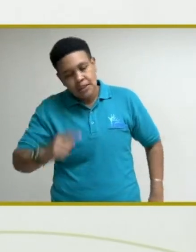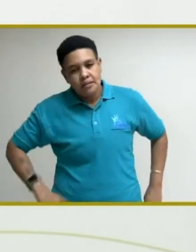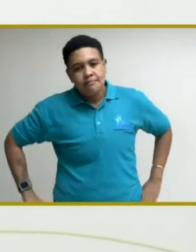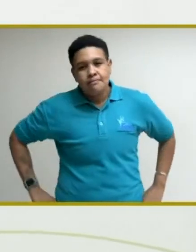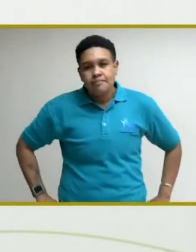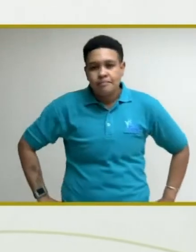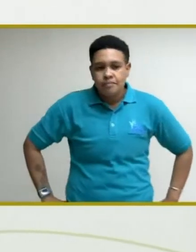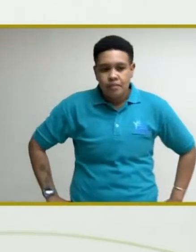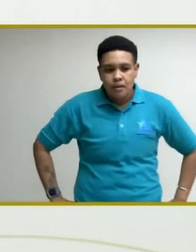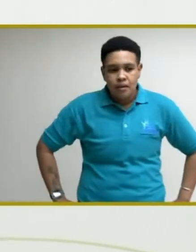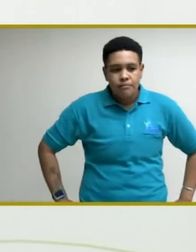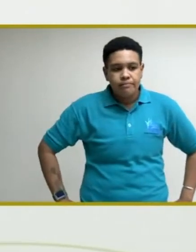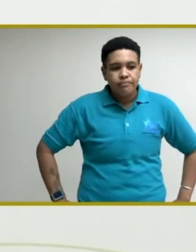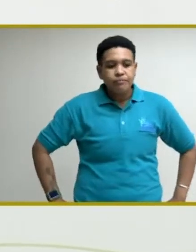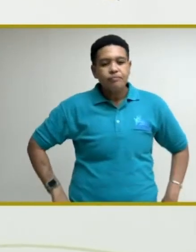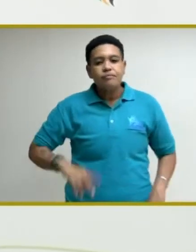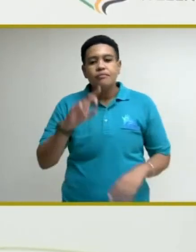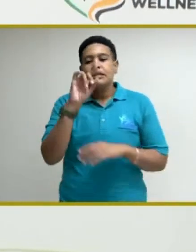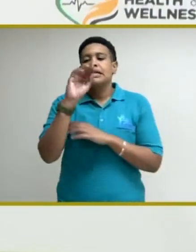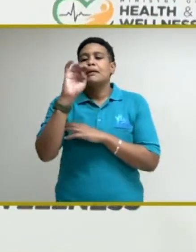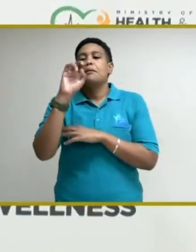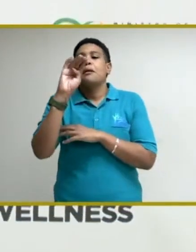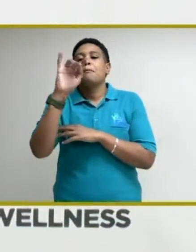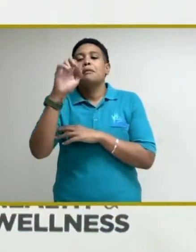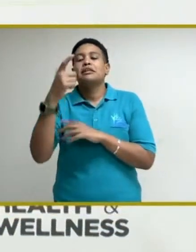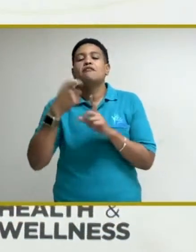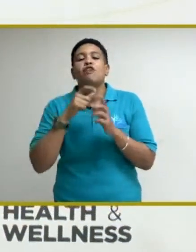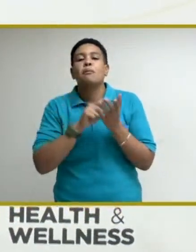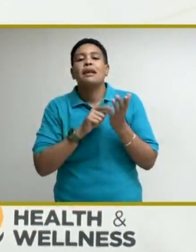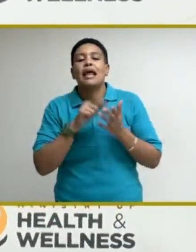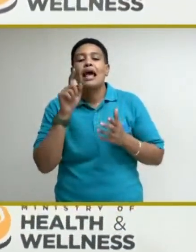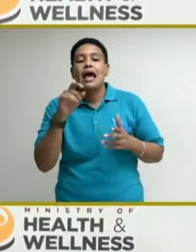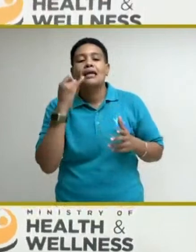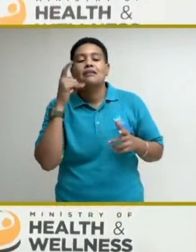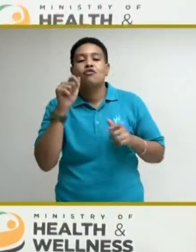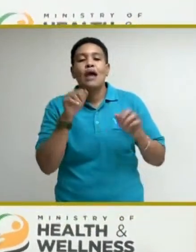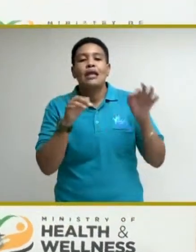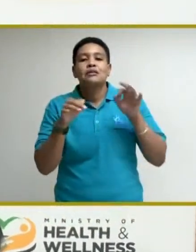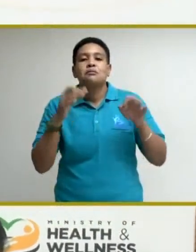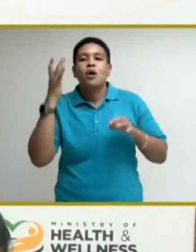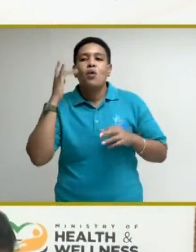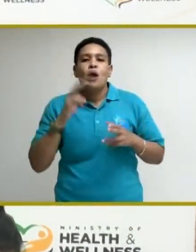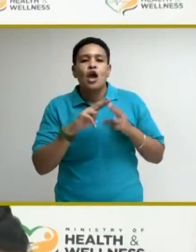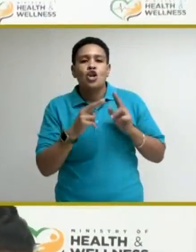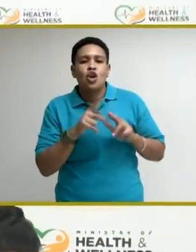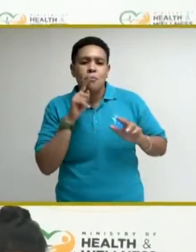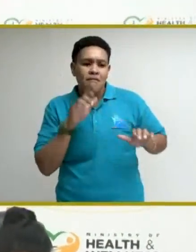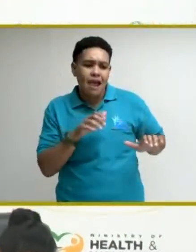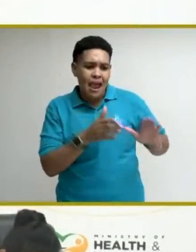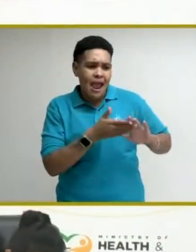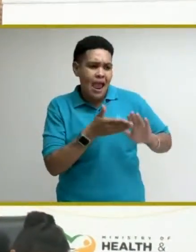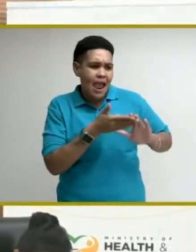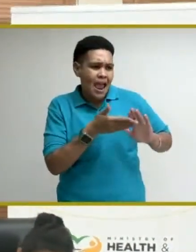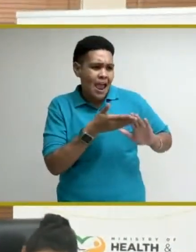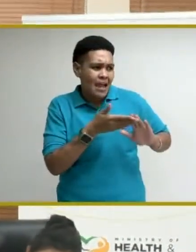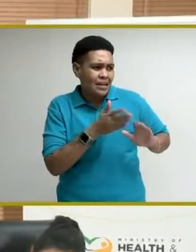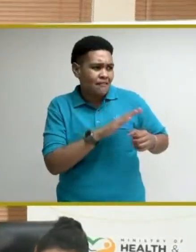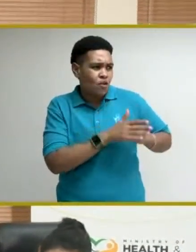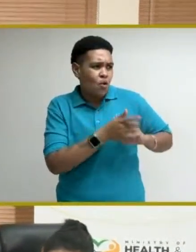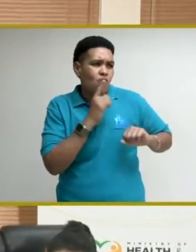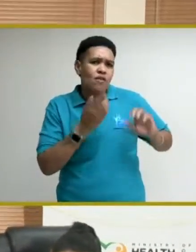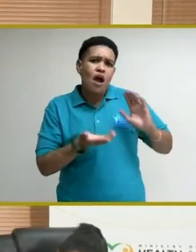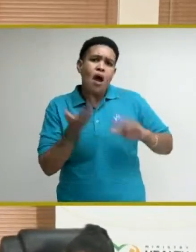Thank you very much, CMO. Damien Mitchell from the Gleaner is asking if you can explain why the number of active cases have remained